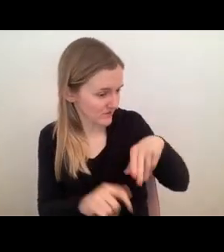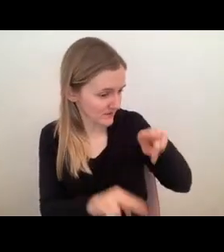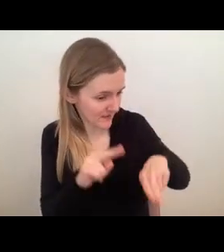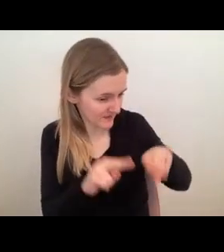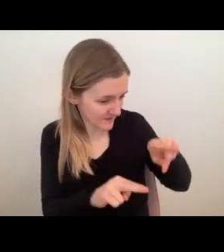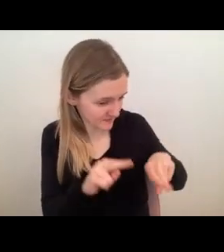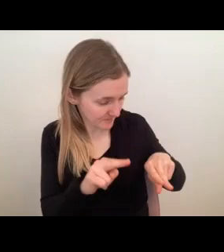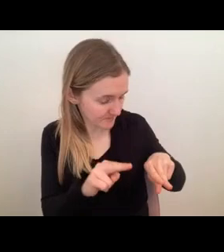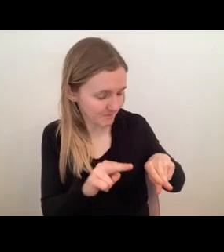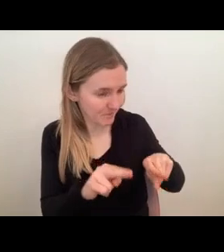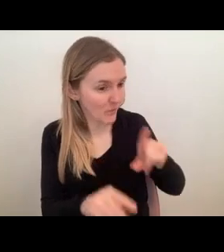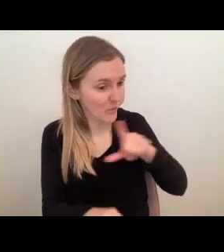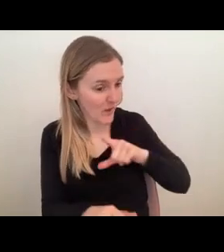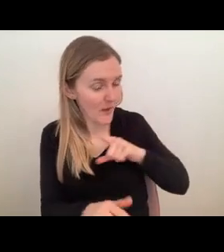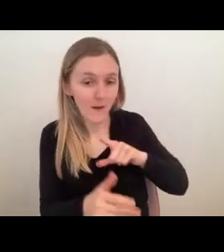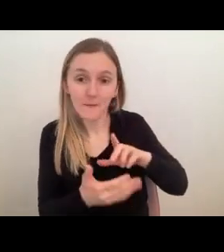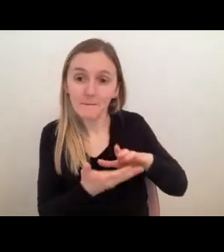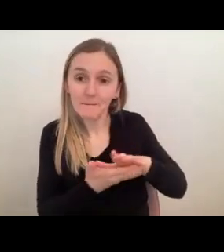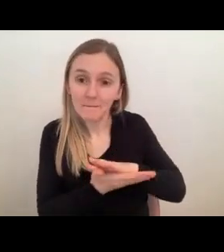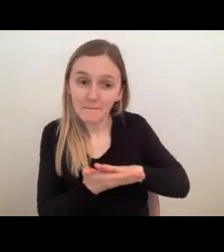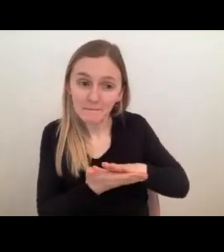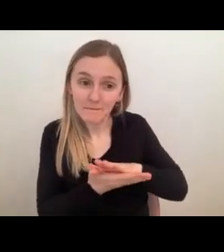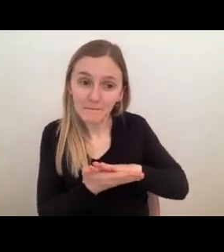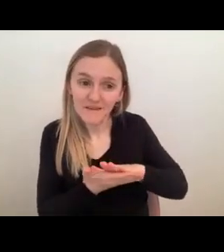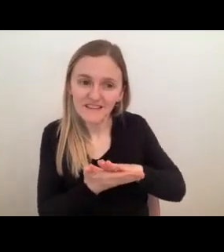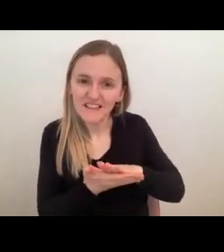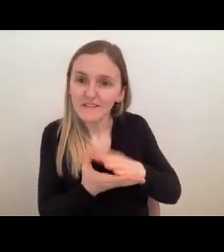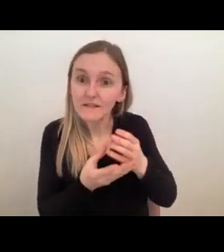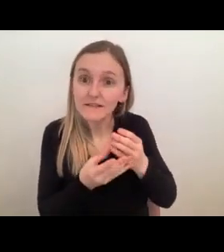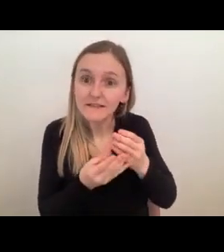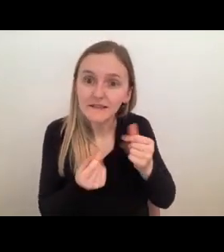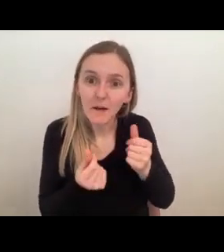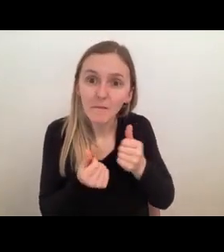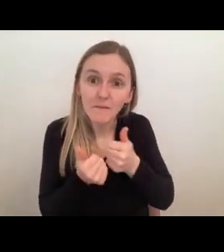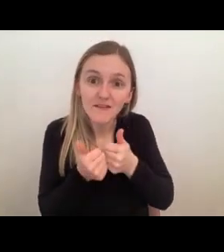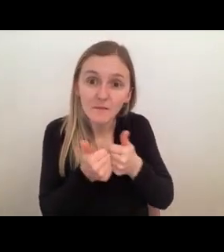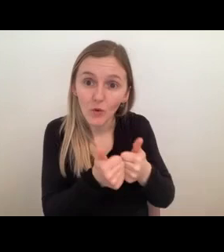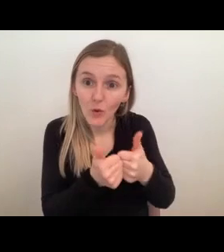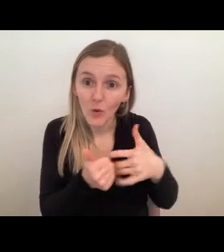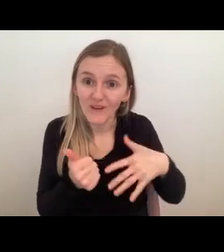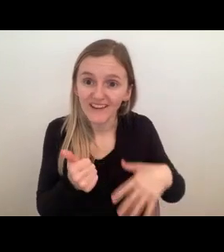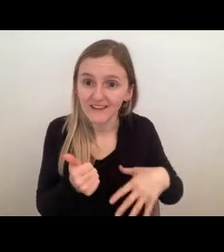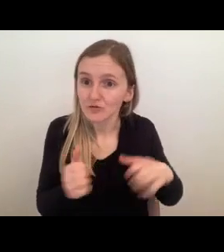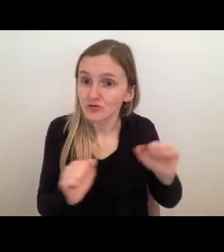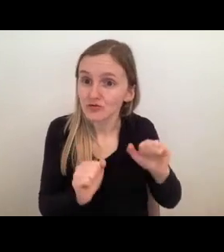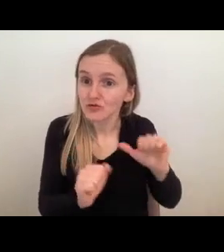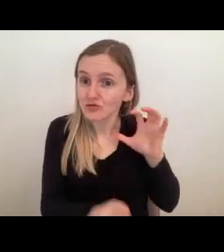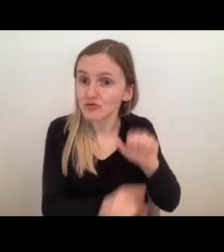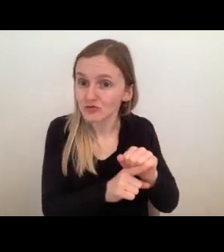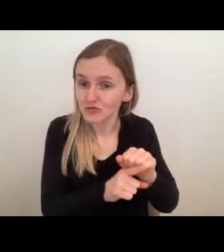least, just so that if there are any unidentified support needs, that they can then be supported.